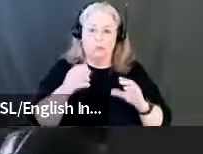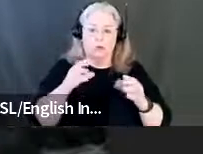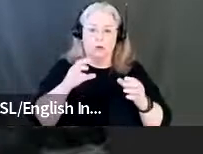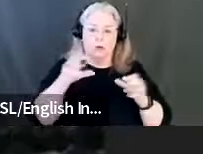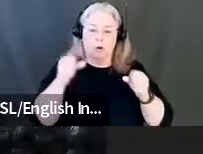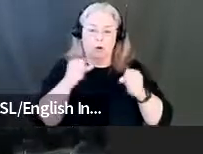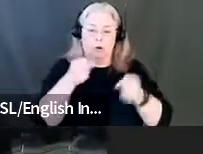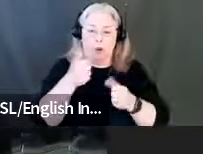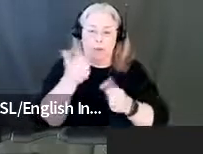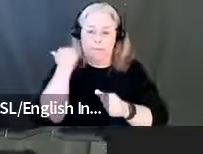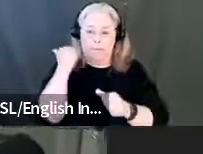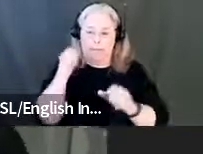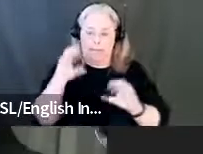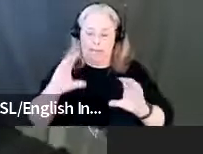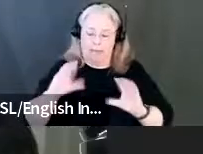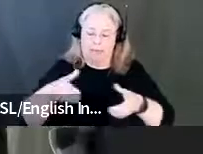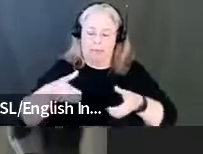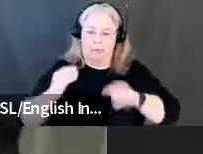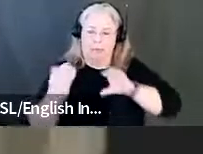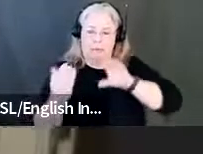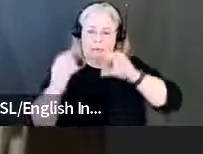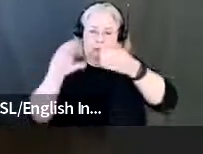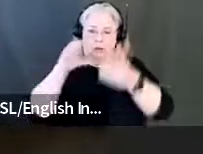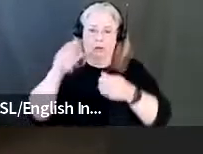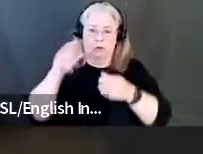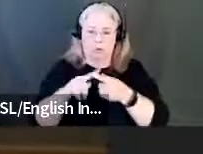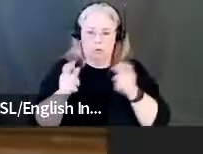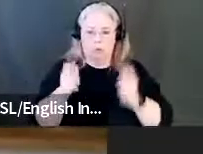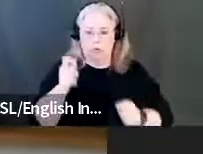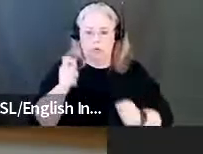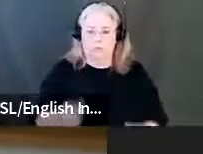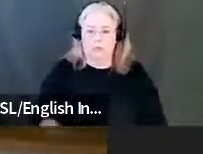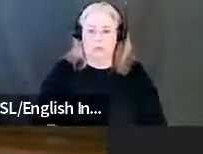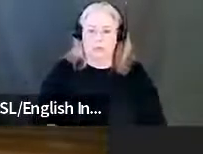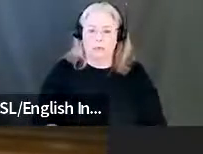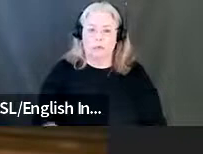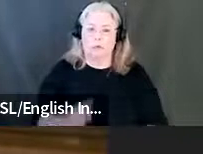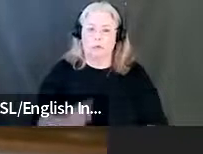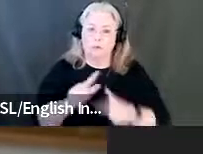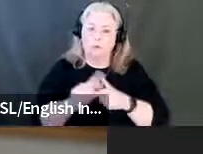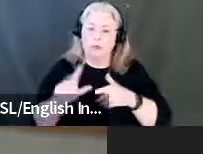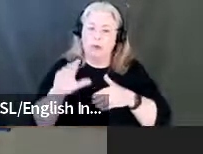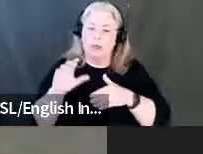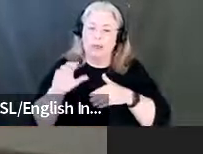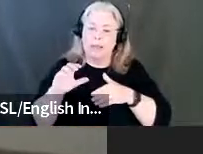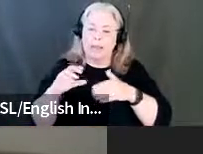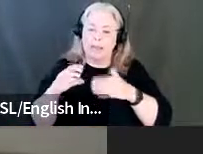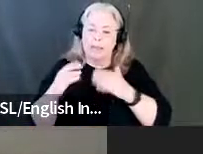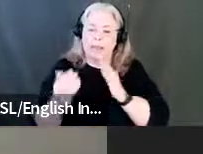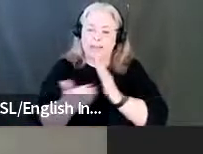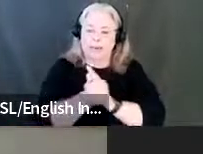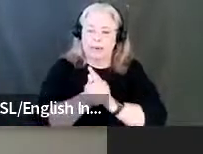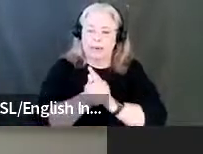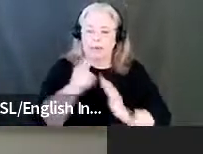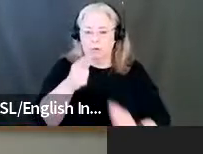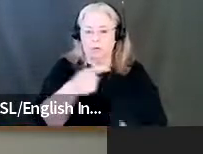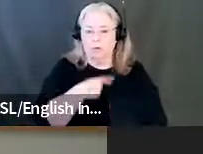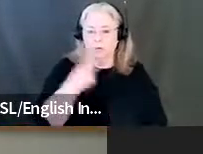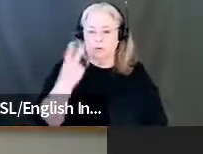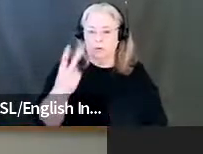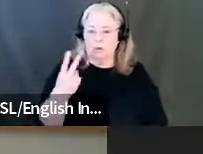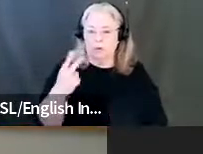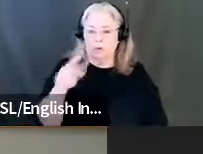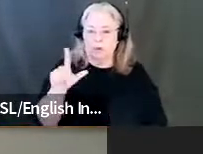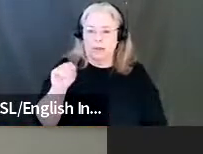here and do all the adjustments. To attach and remove it, you need to know you've got two levers